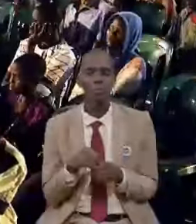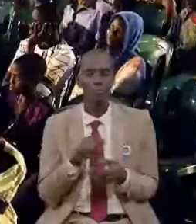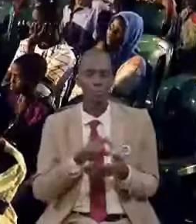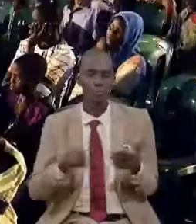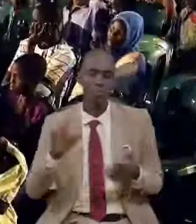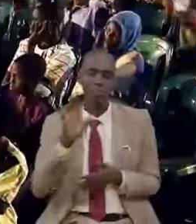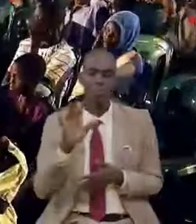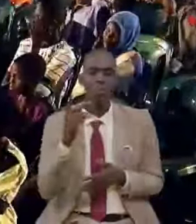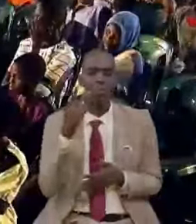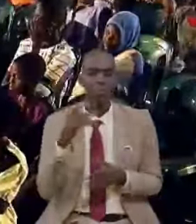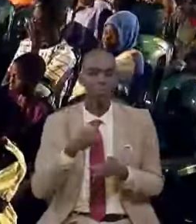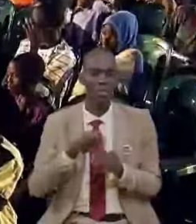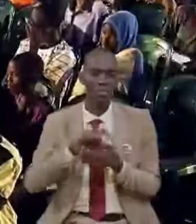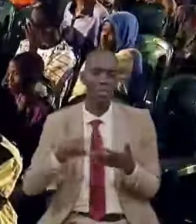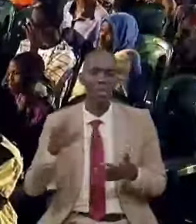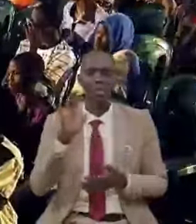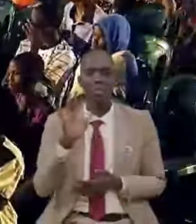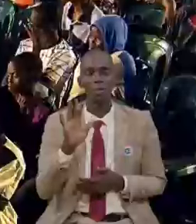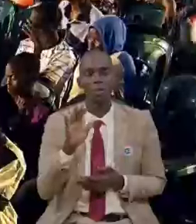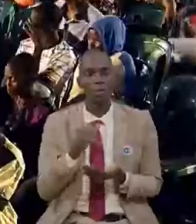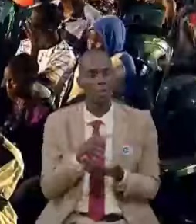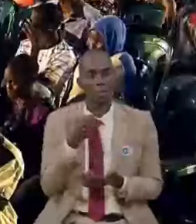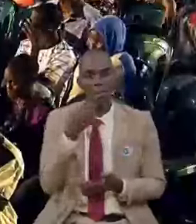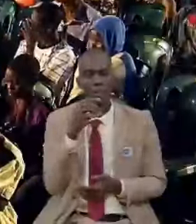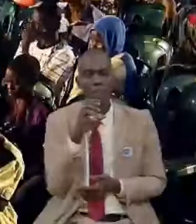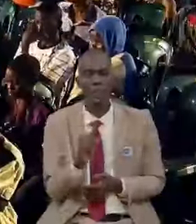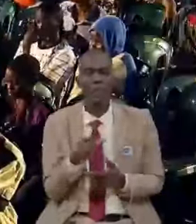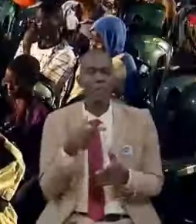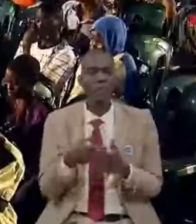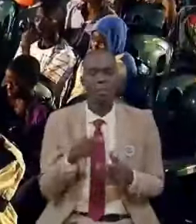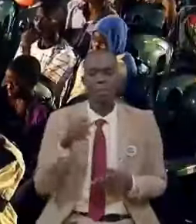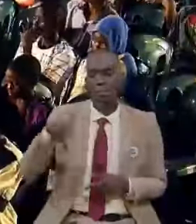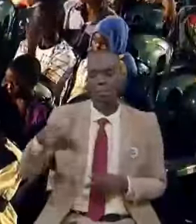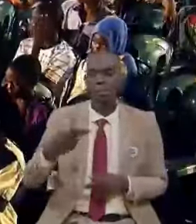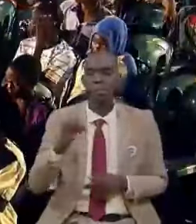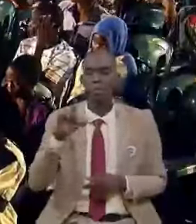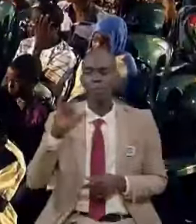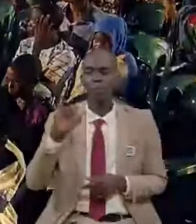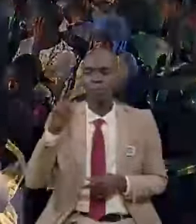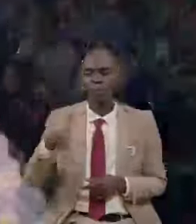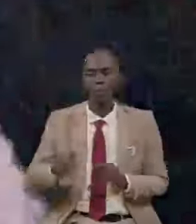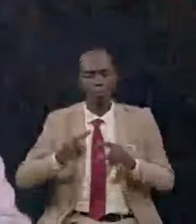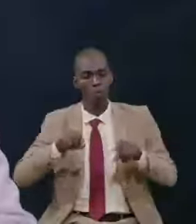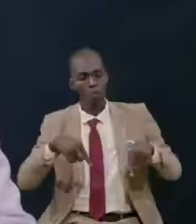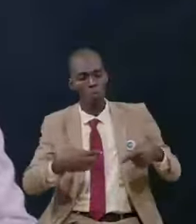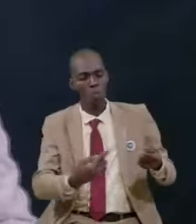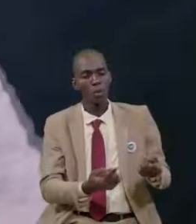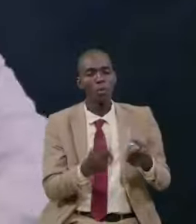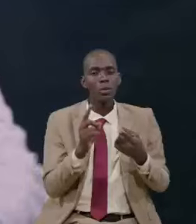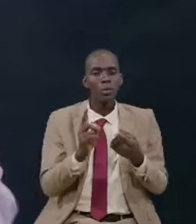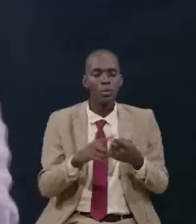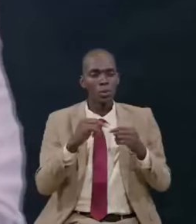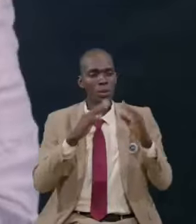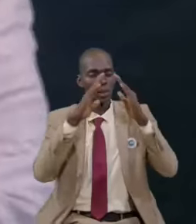It says, then Philip went down to the city of Samaria, and